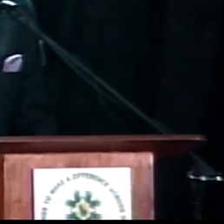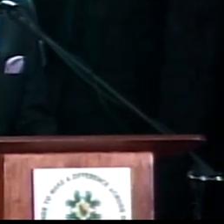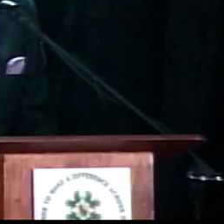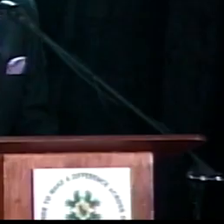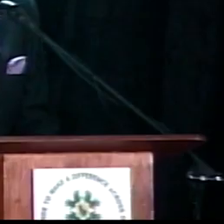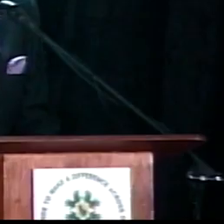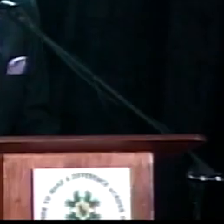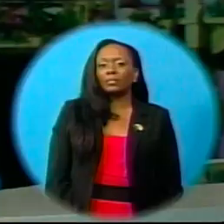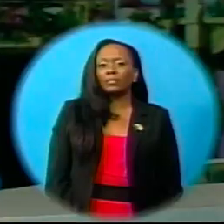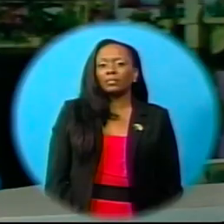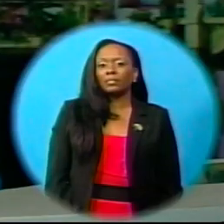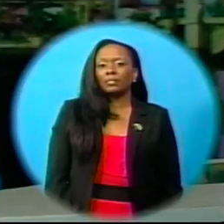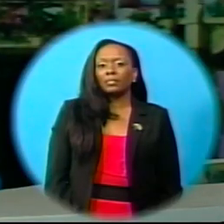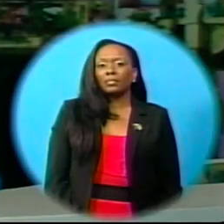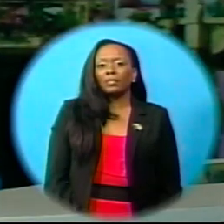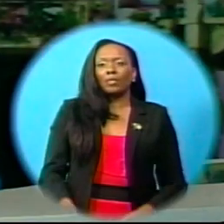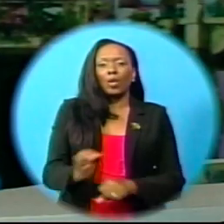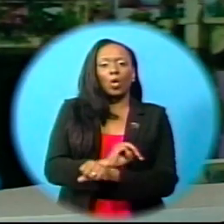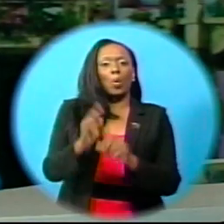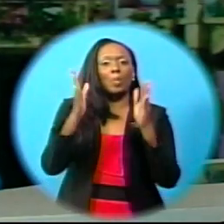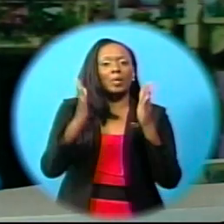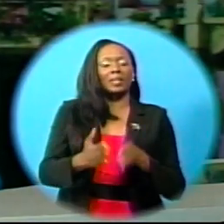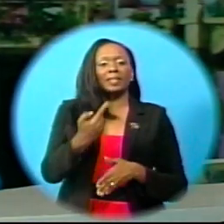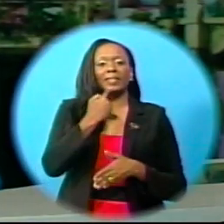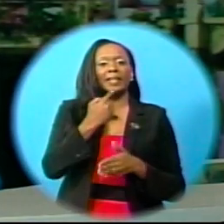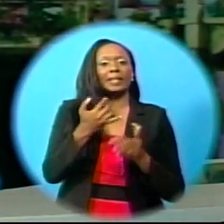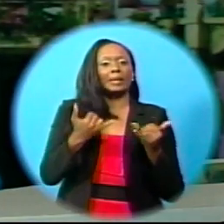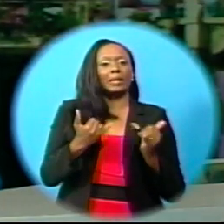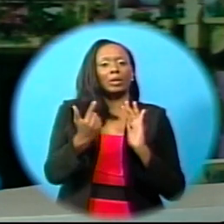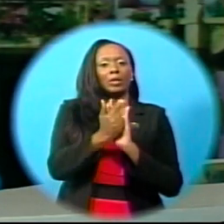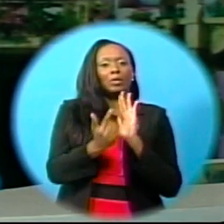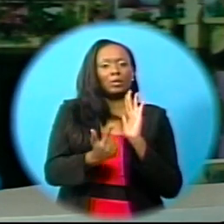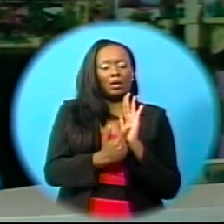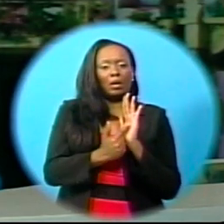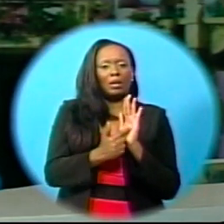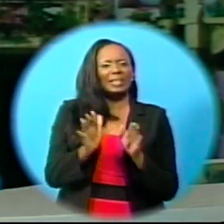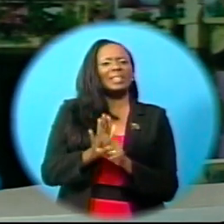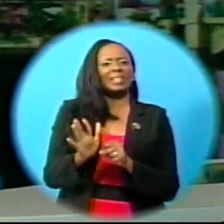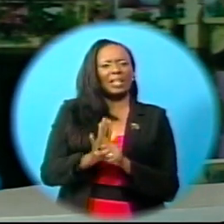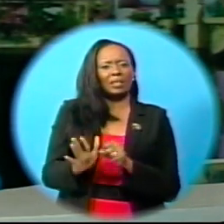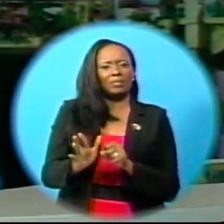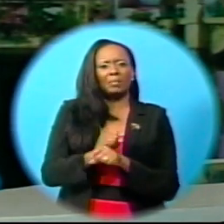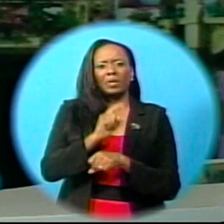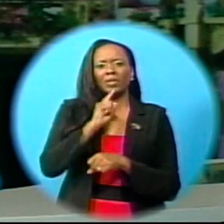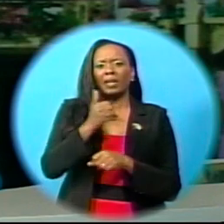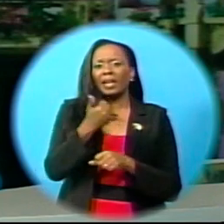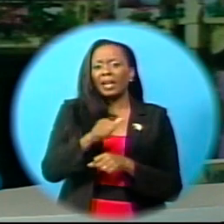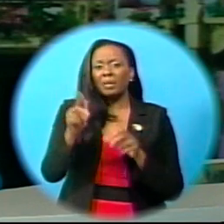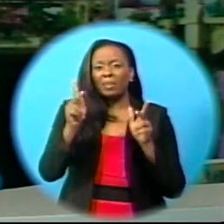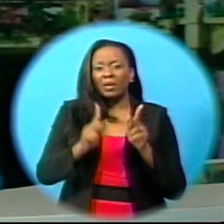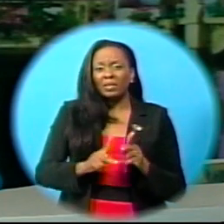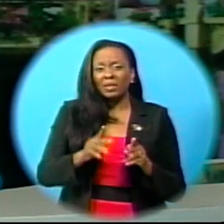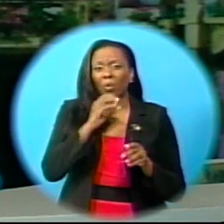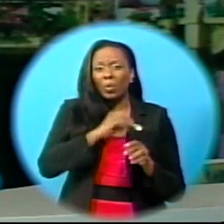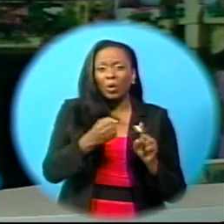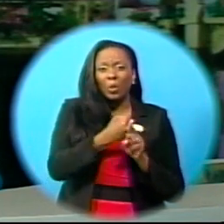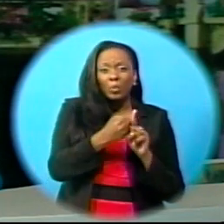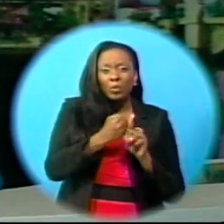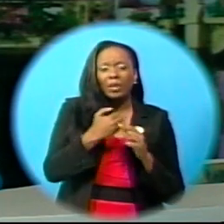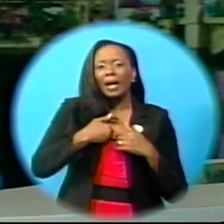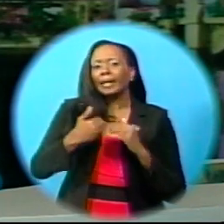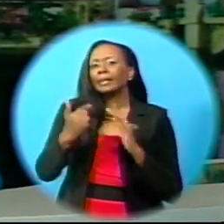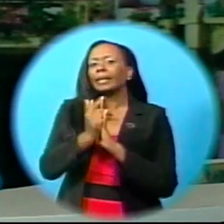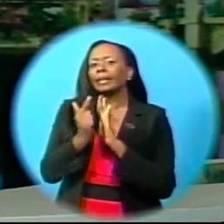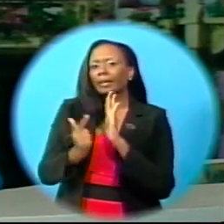level. Minister Blackett says existing legislation is enough to ensure any elderly person who is abused has